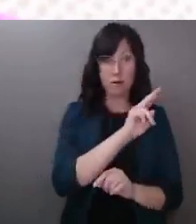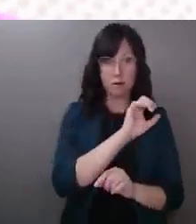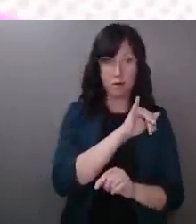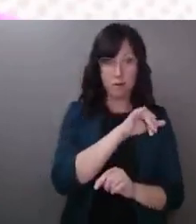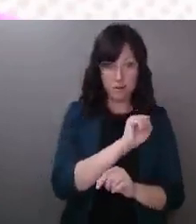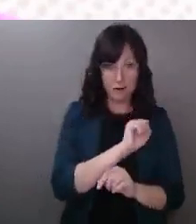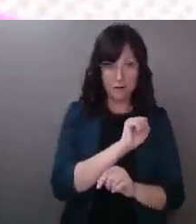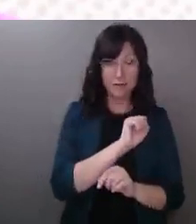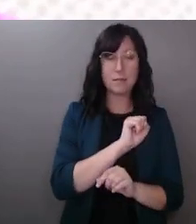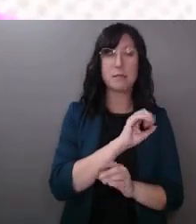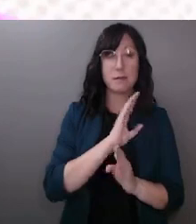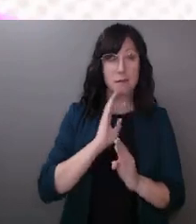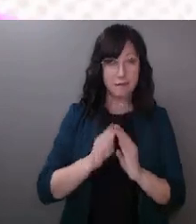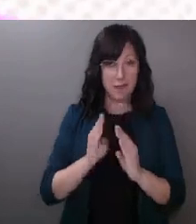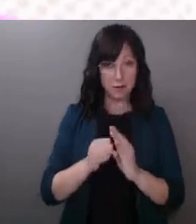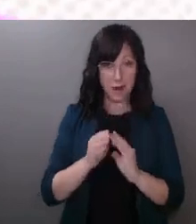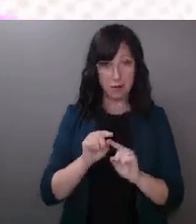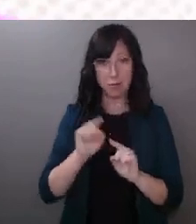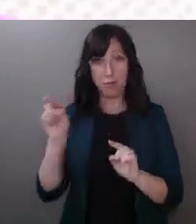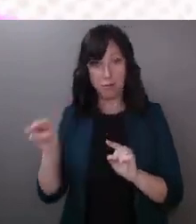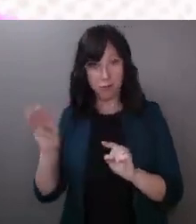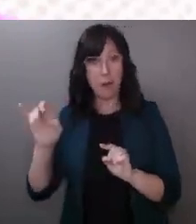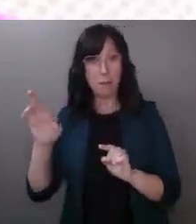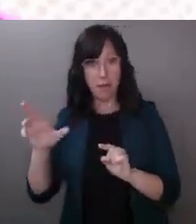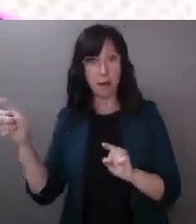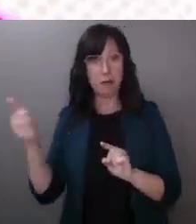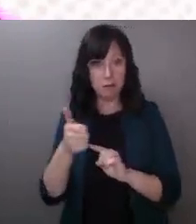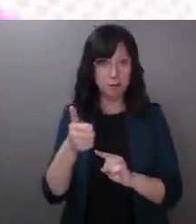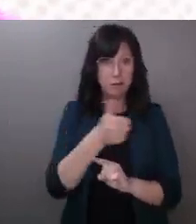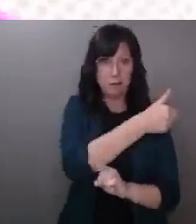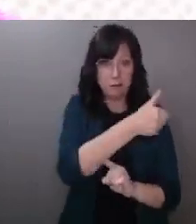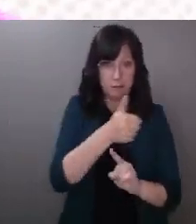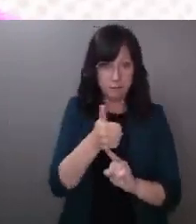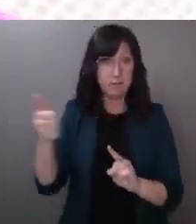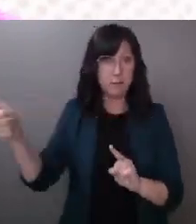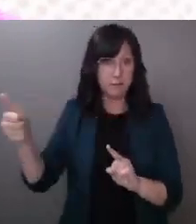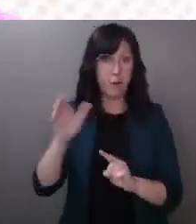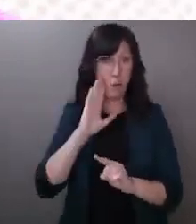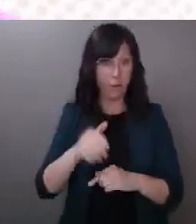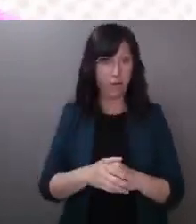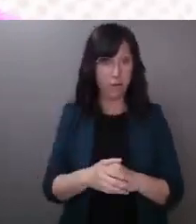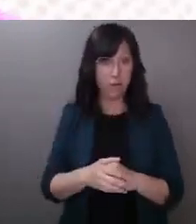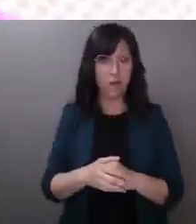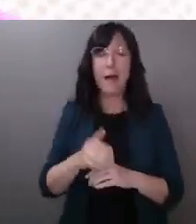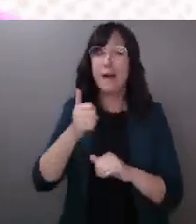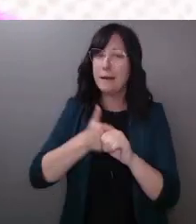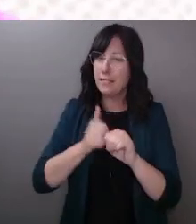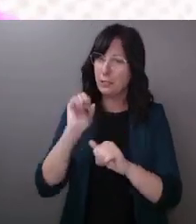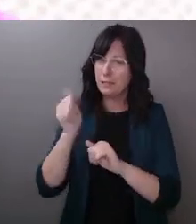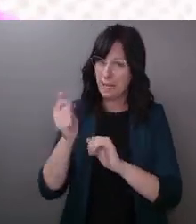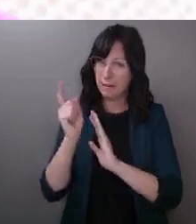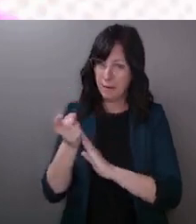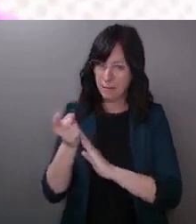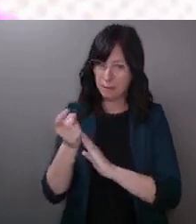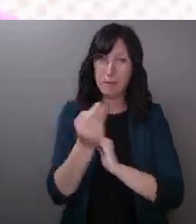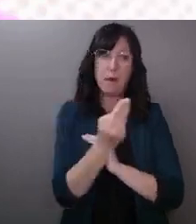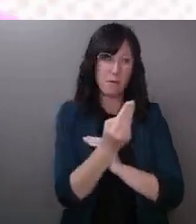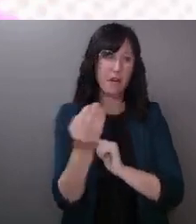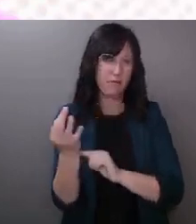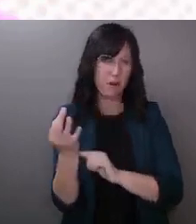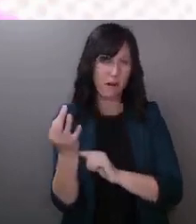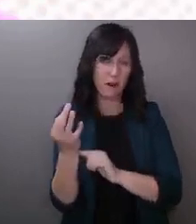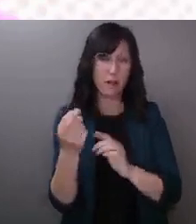downtown, as well as Blair Station and downtown. Shuttle Express will operate every 10 minutes, Monday to Friday